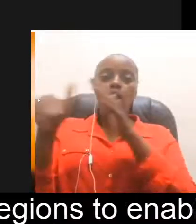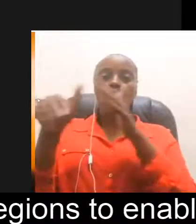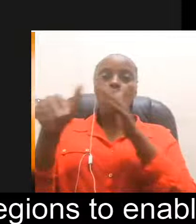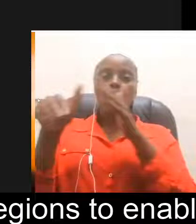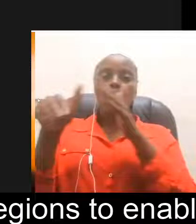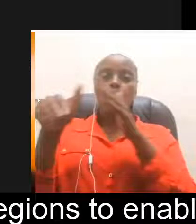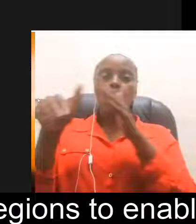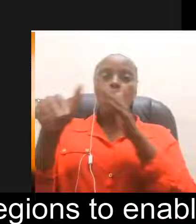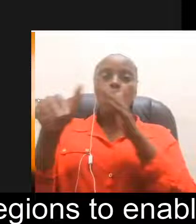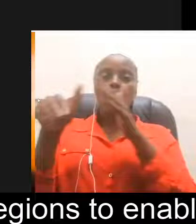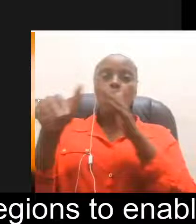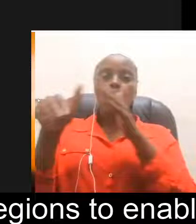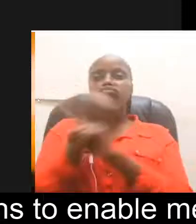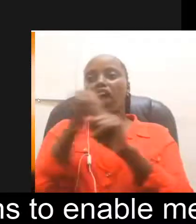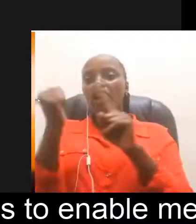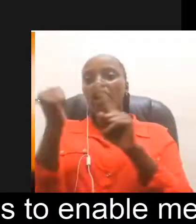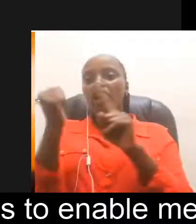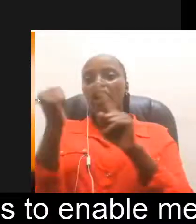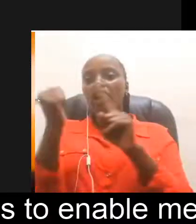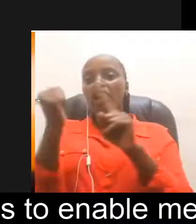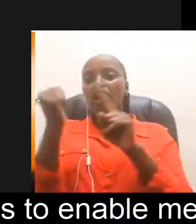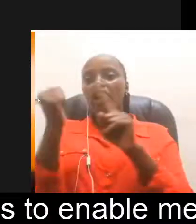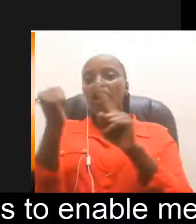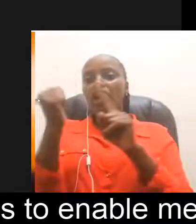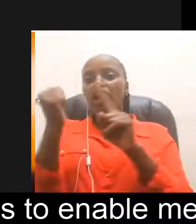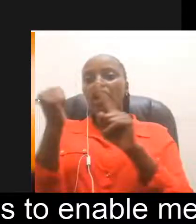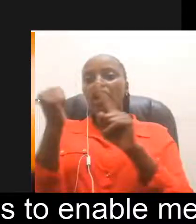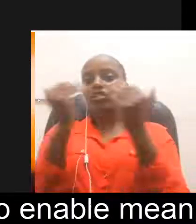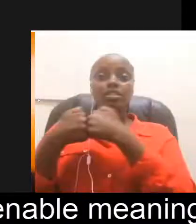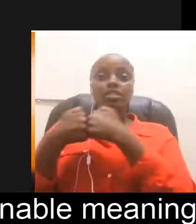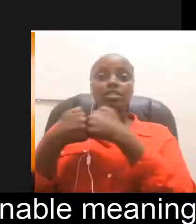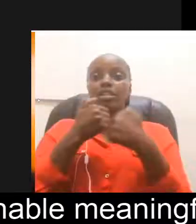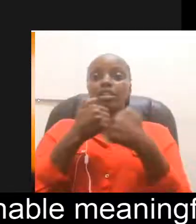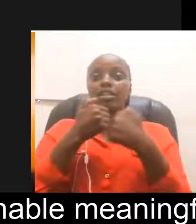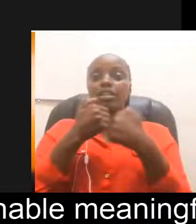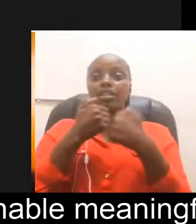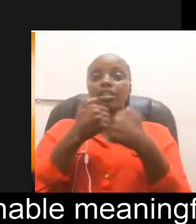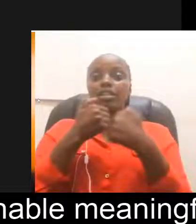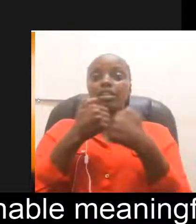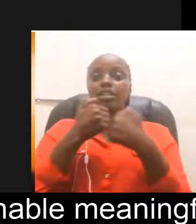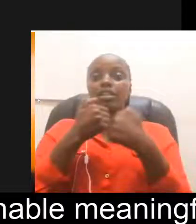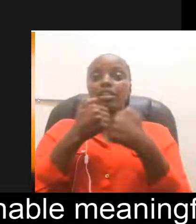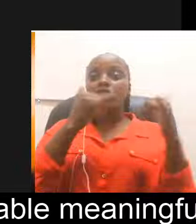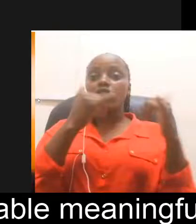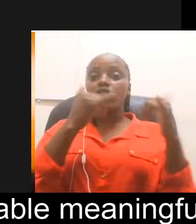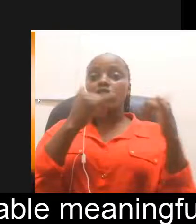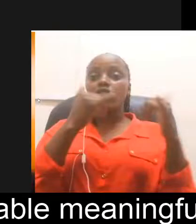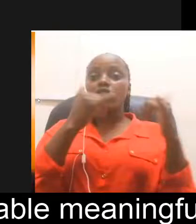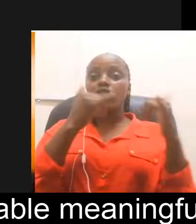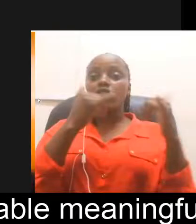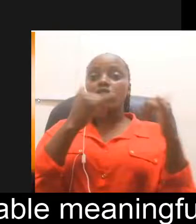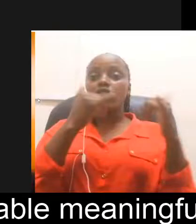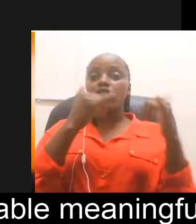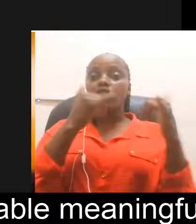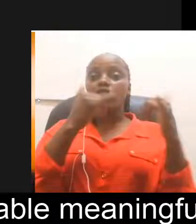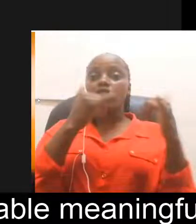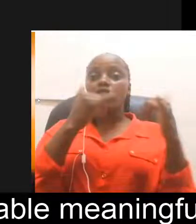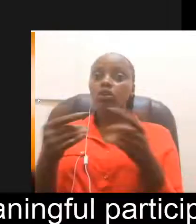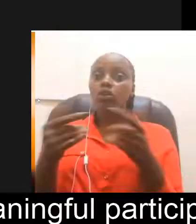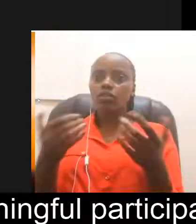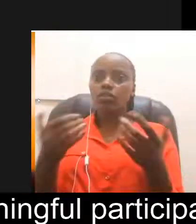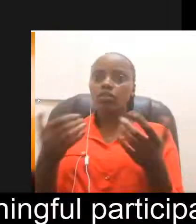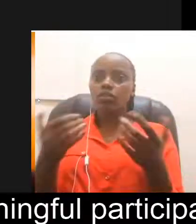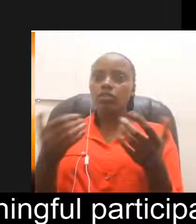children. The challenges that we have had in implementing this, the Charter and the work that we have